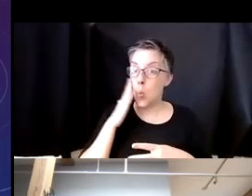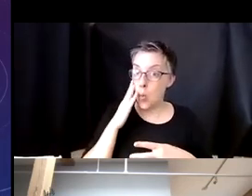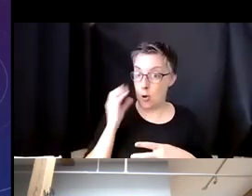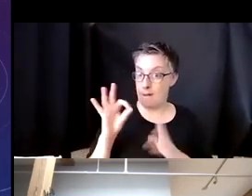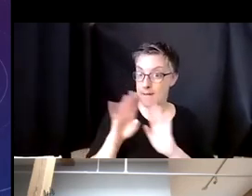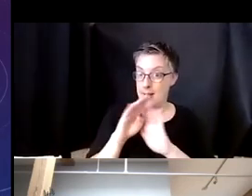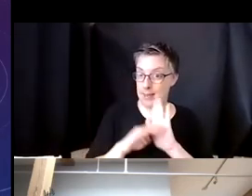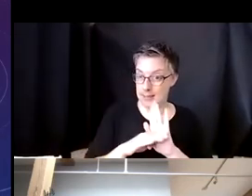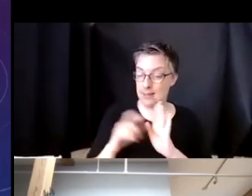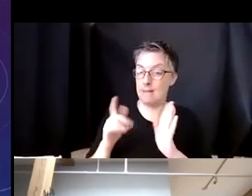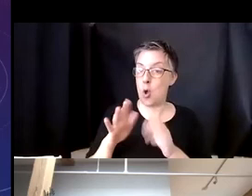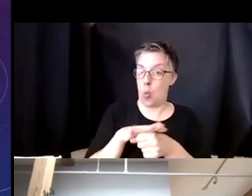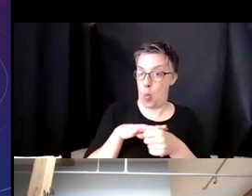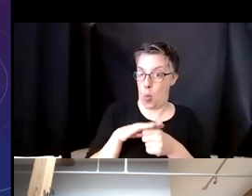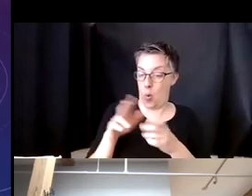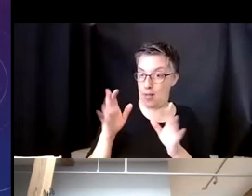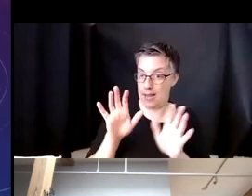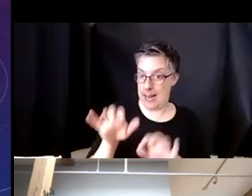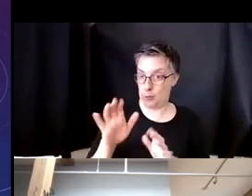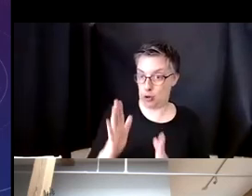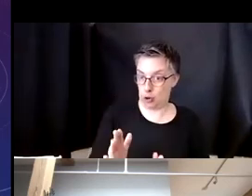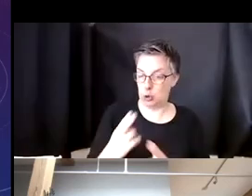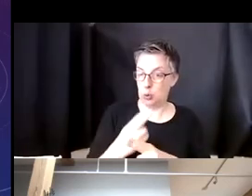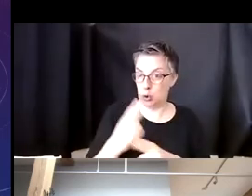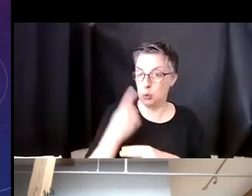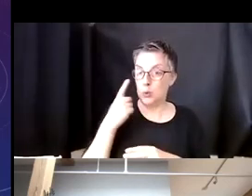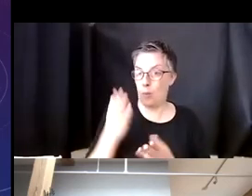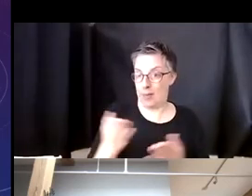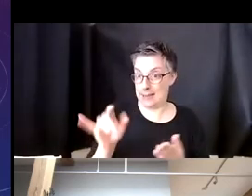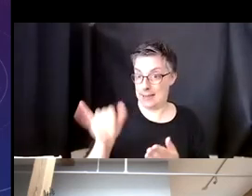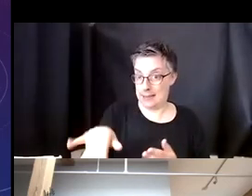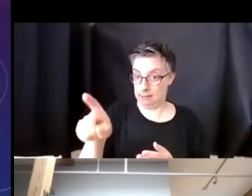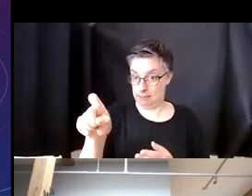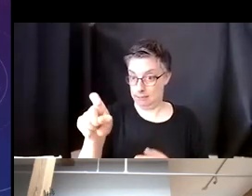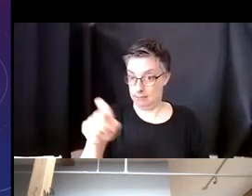list of local captioners to use for things like this?